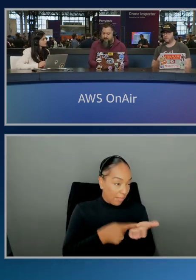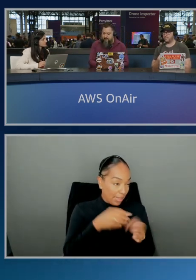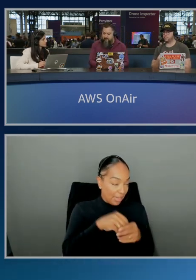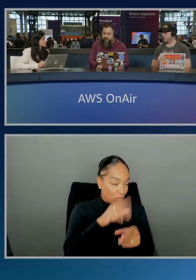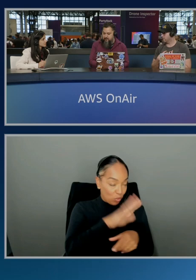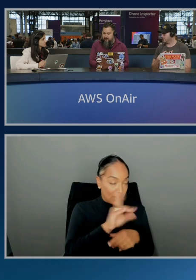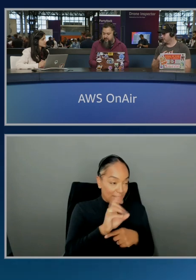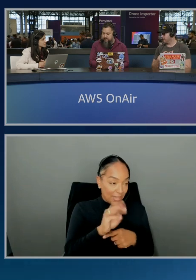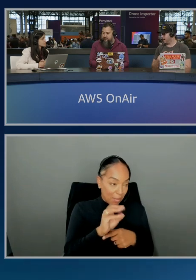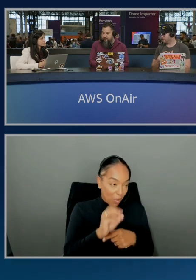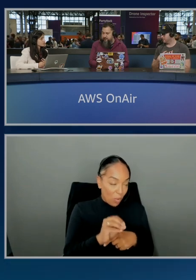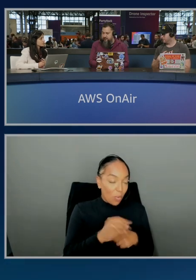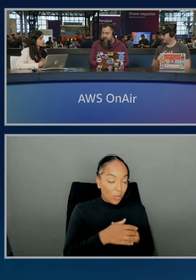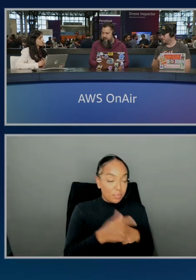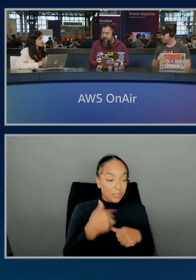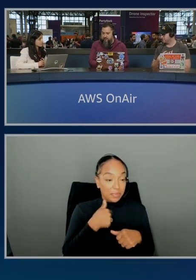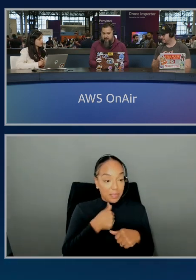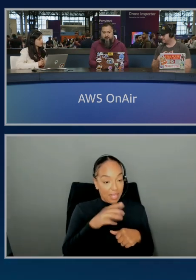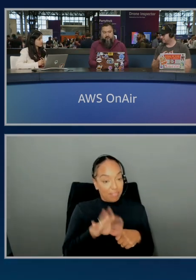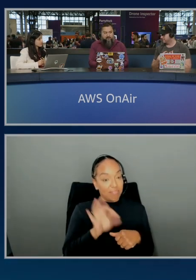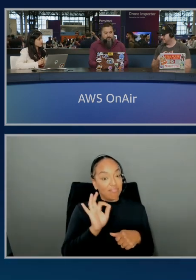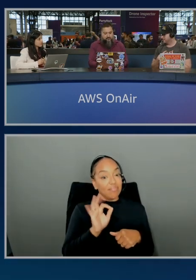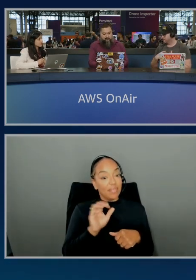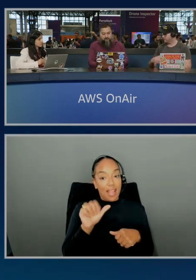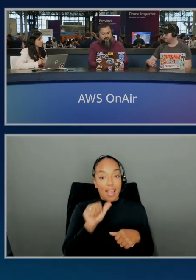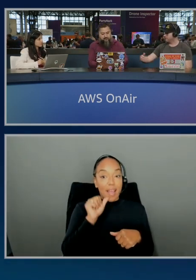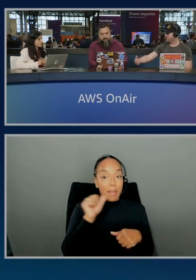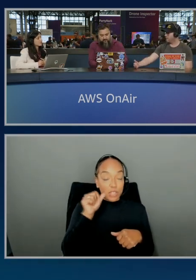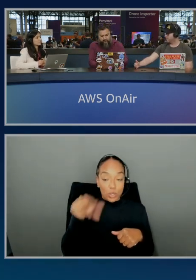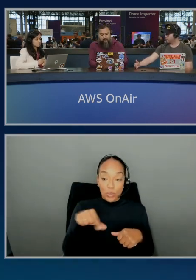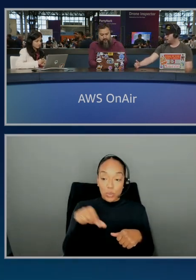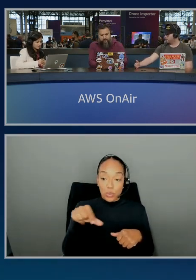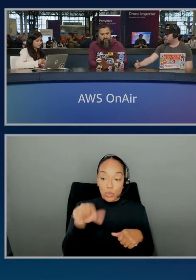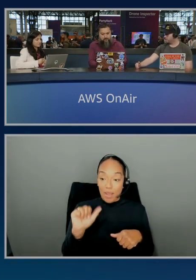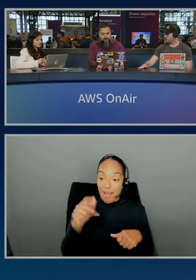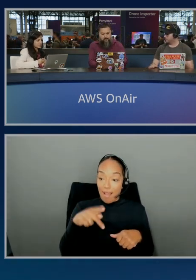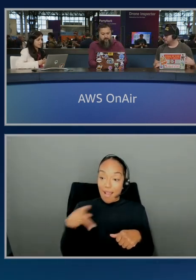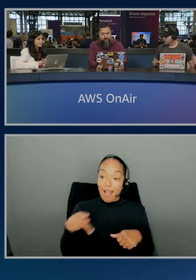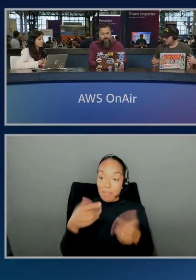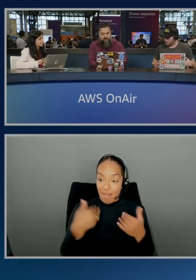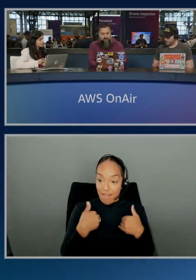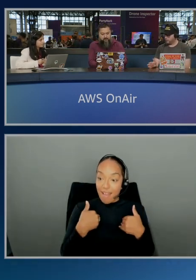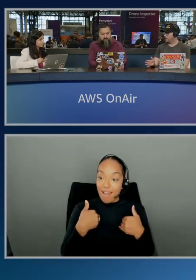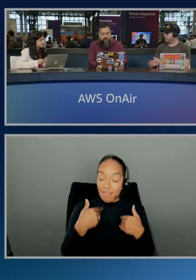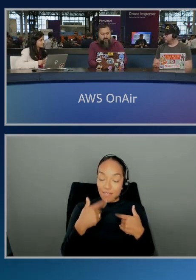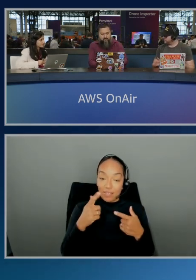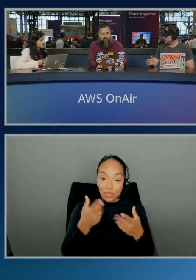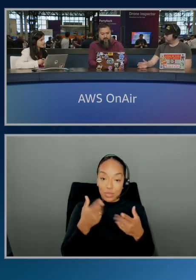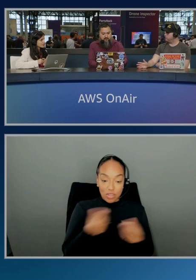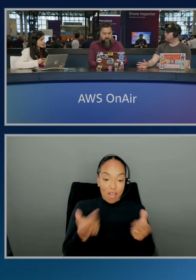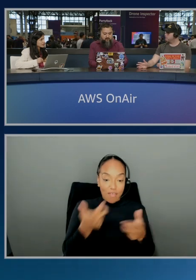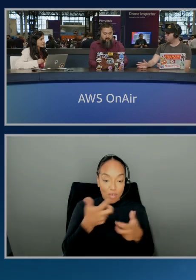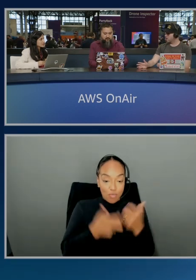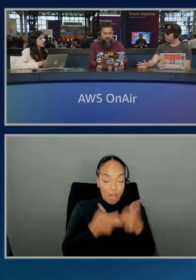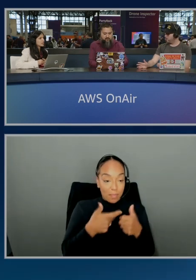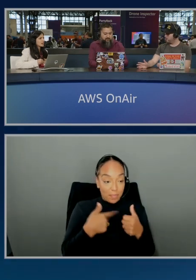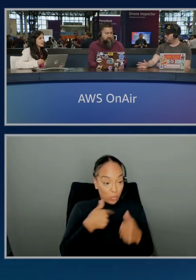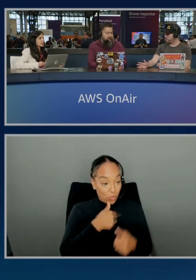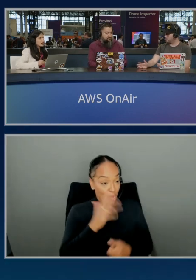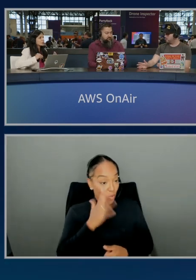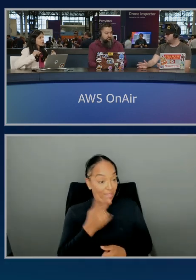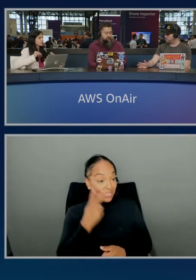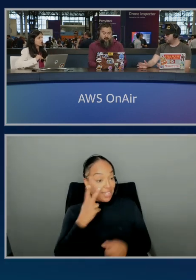from me discovering that Amazon Q Apps exists to solving a problem with it. Yep. Are we gonna see the full